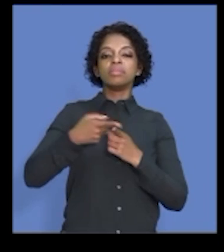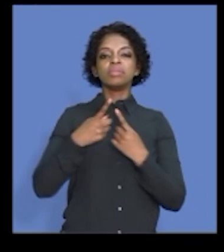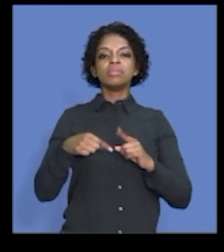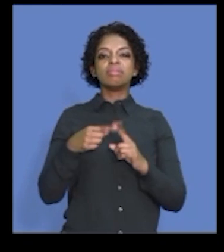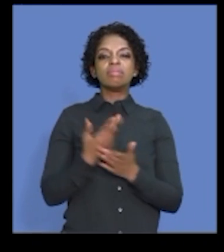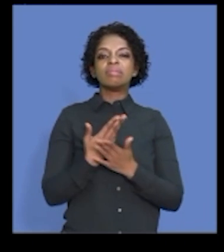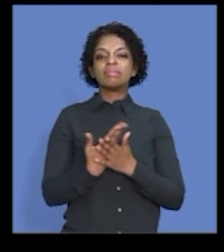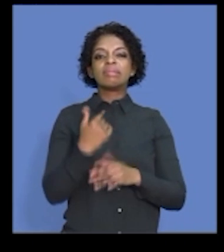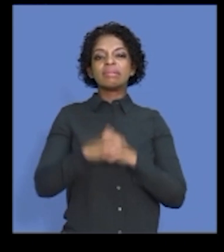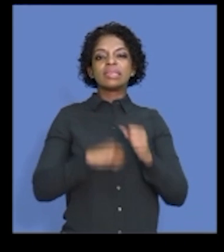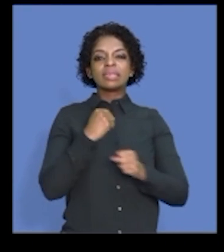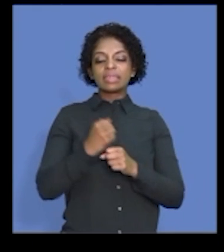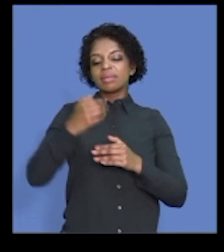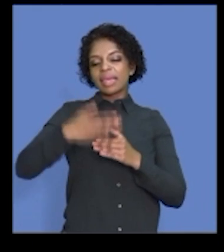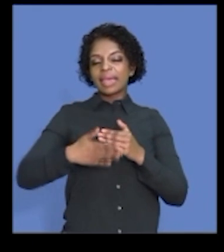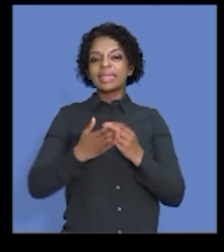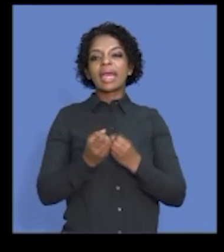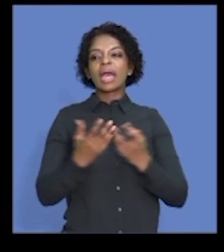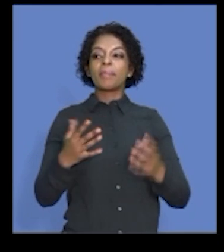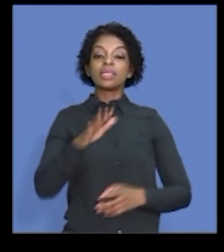the end of the year, remember, was